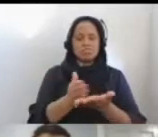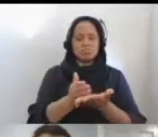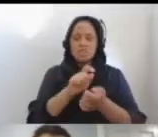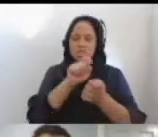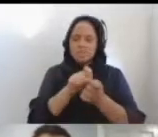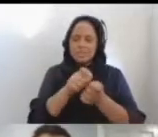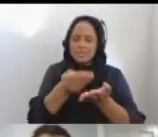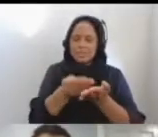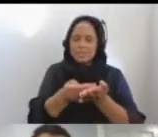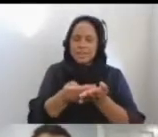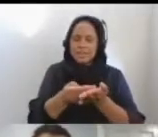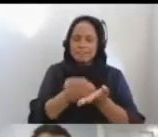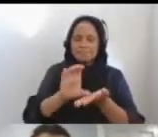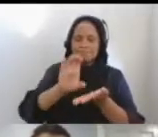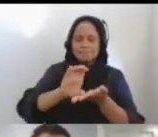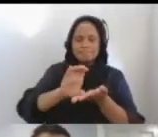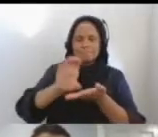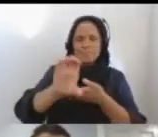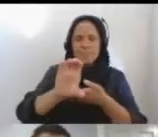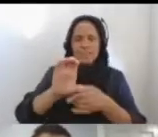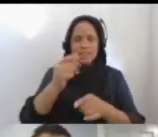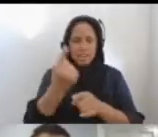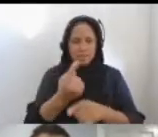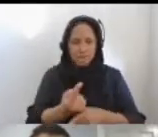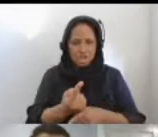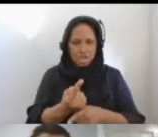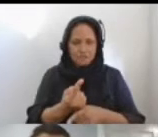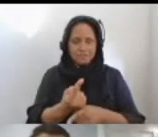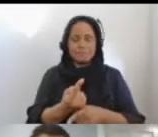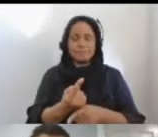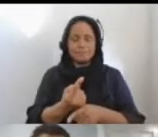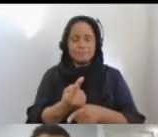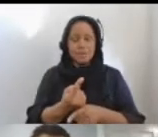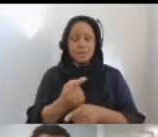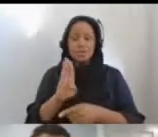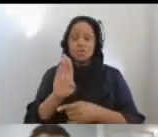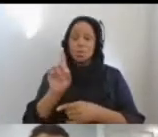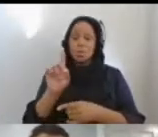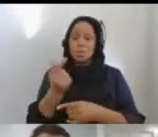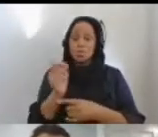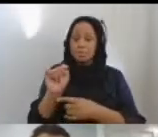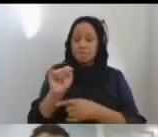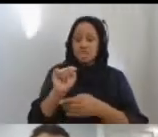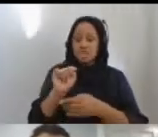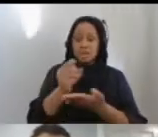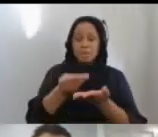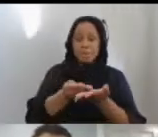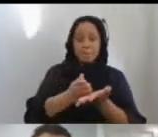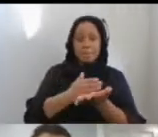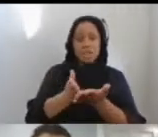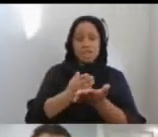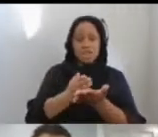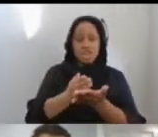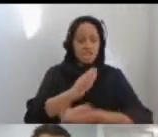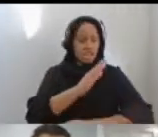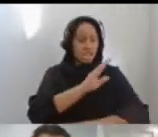this set amount of money. And so what the budget authority is it allows the